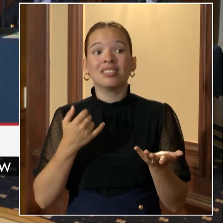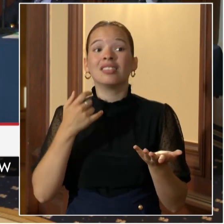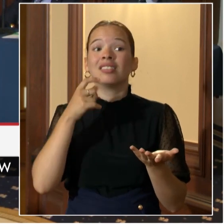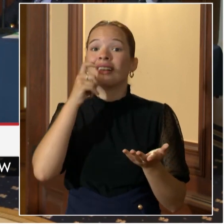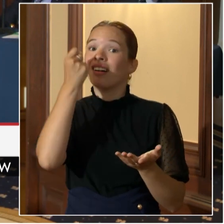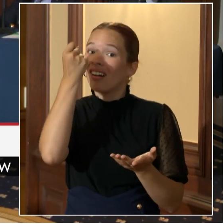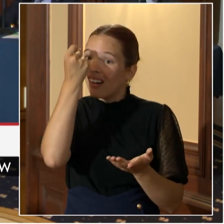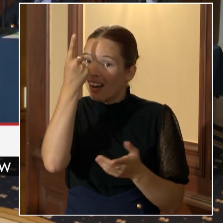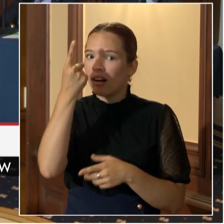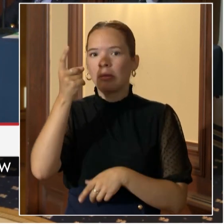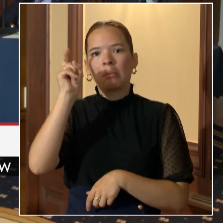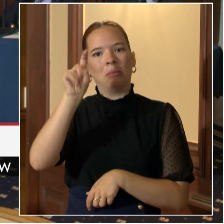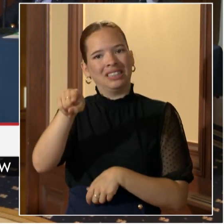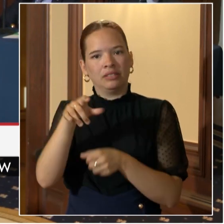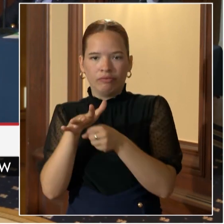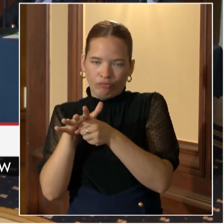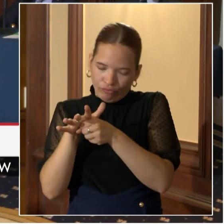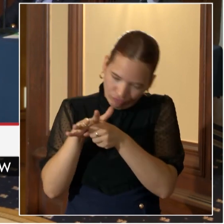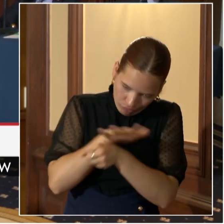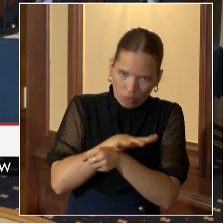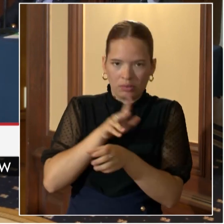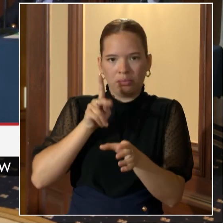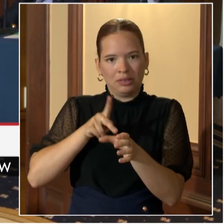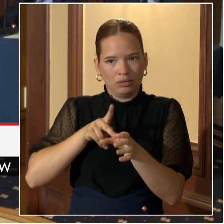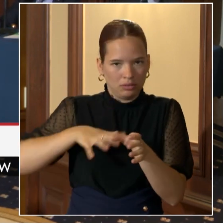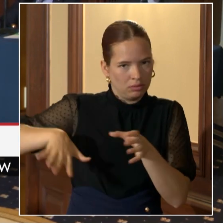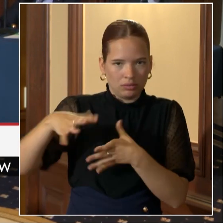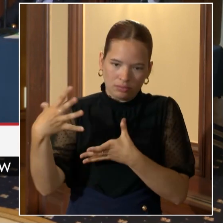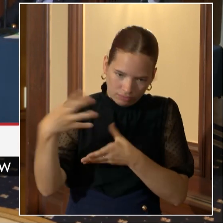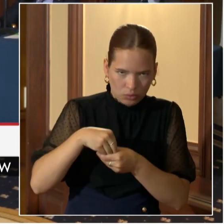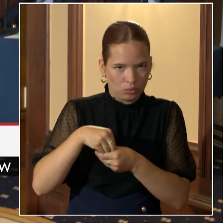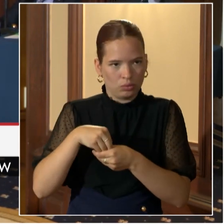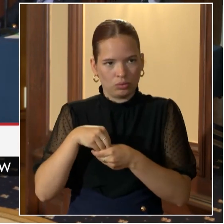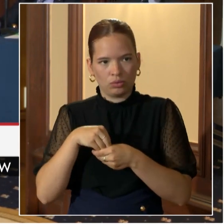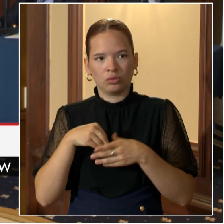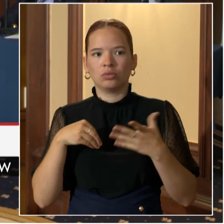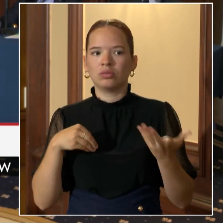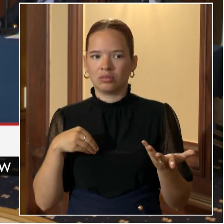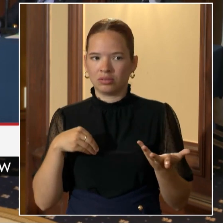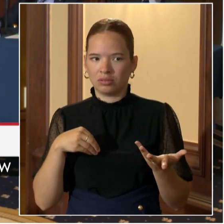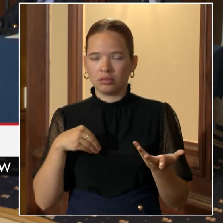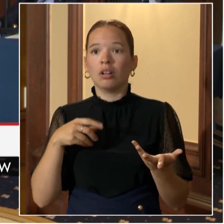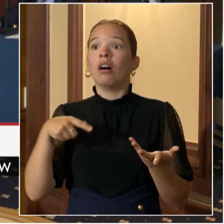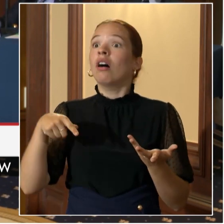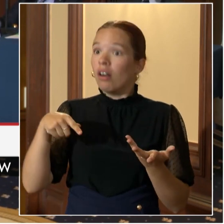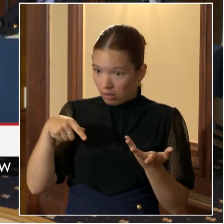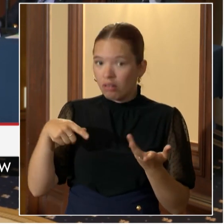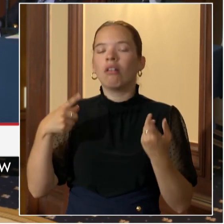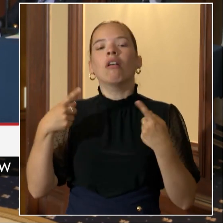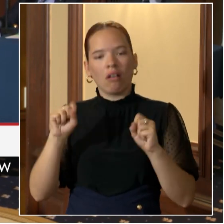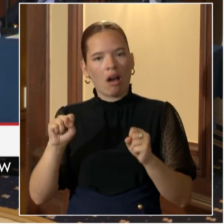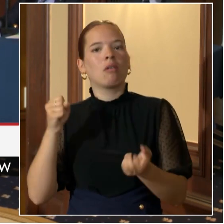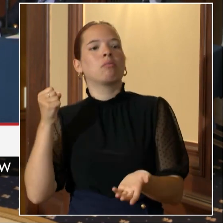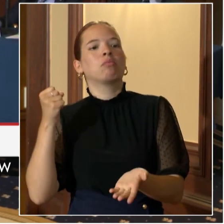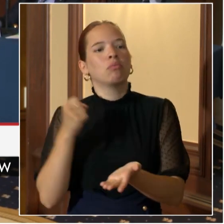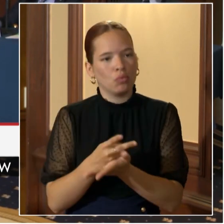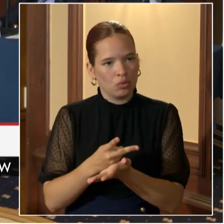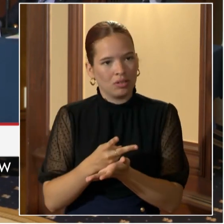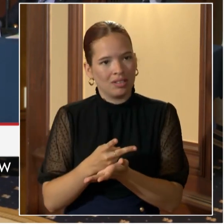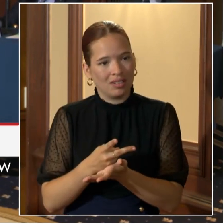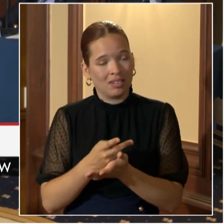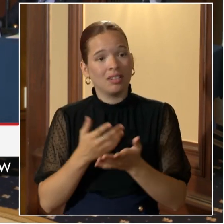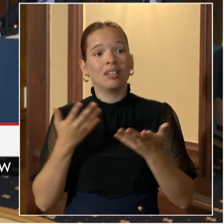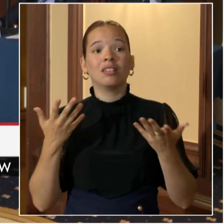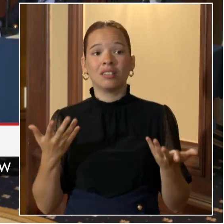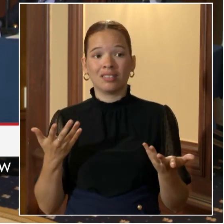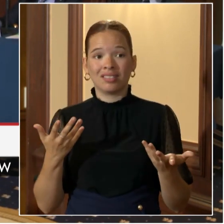leadership to approve them. Particularly in these days of a hostile Republican Congress, and even